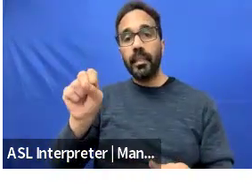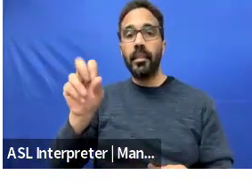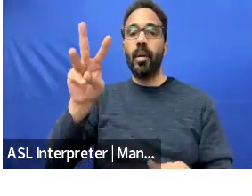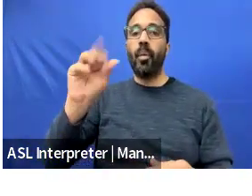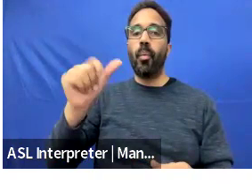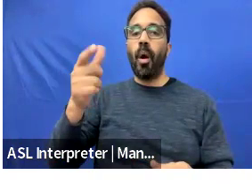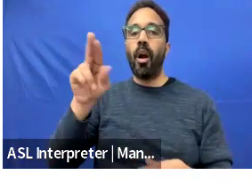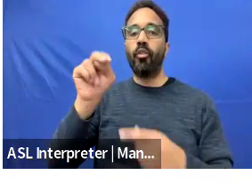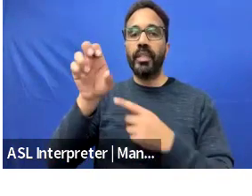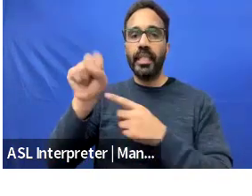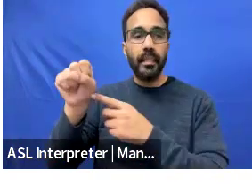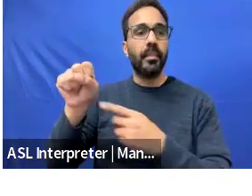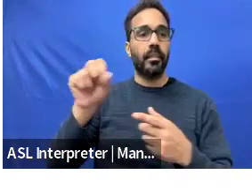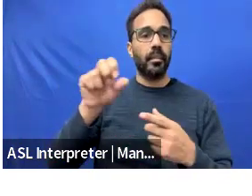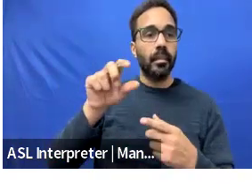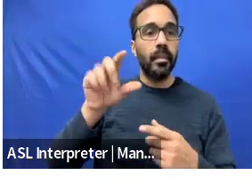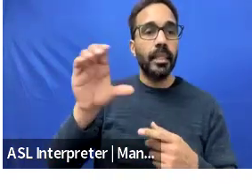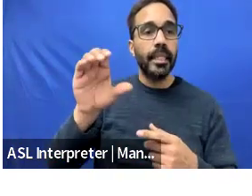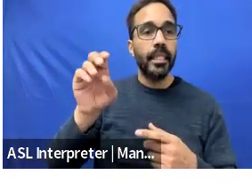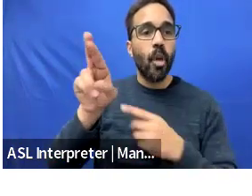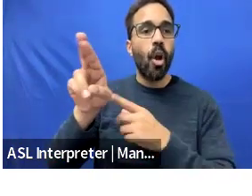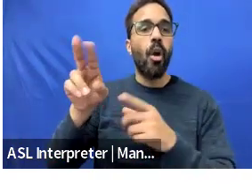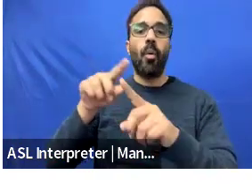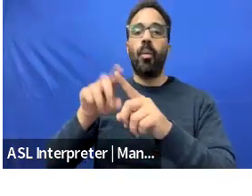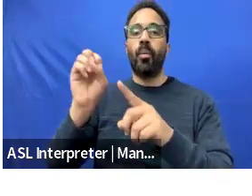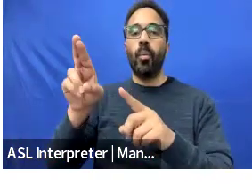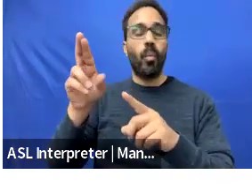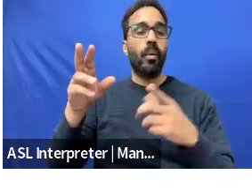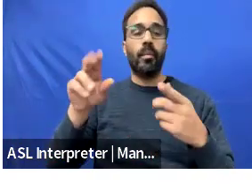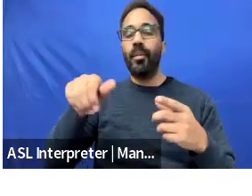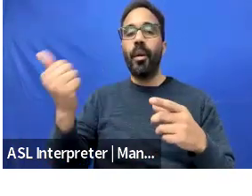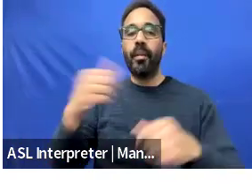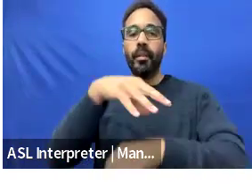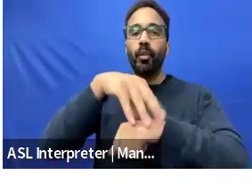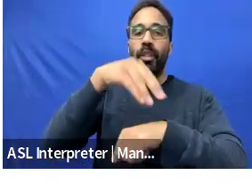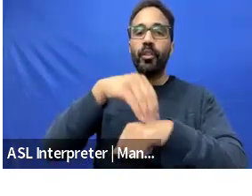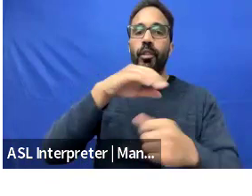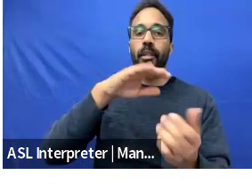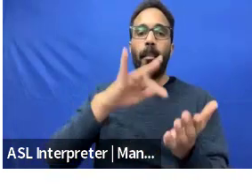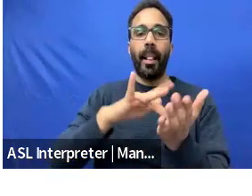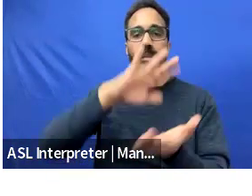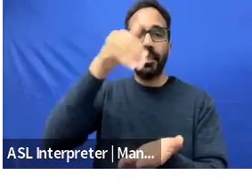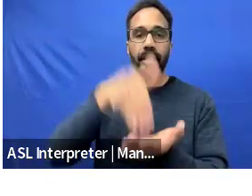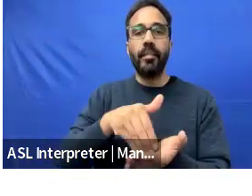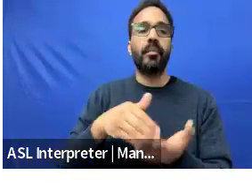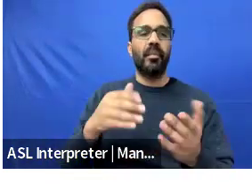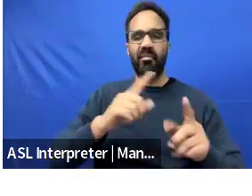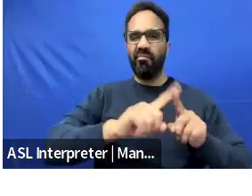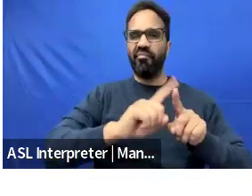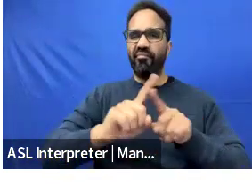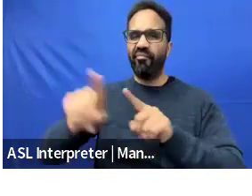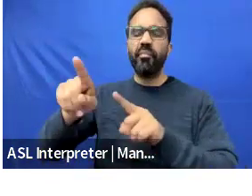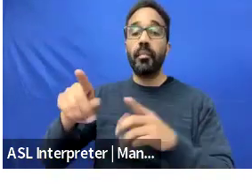doctor's office, Kaiser, Swedish Medical Center, and kind of the list goes on. We do have our public